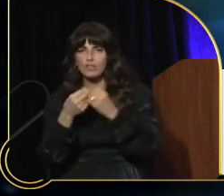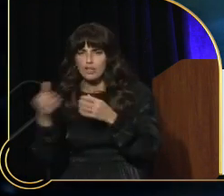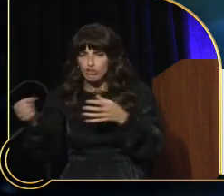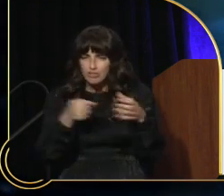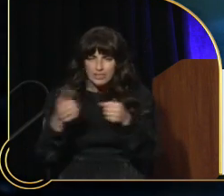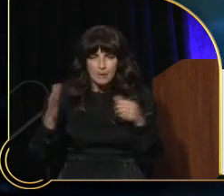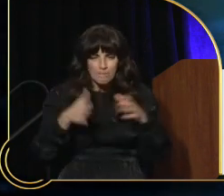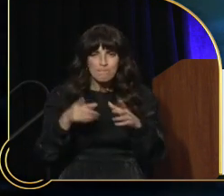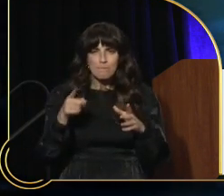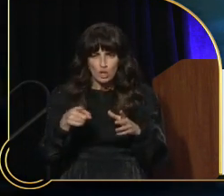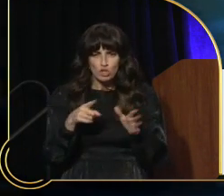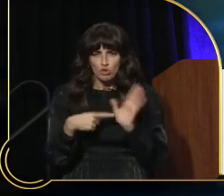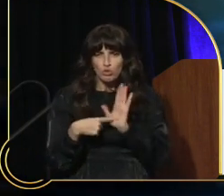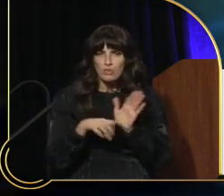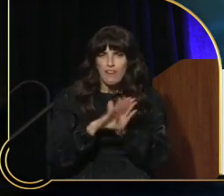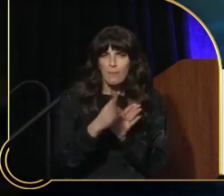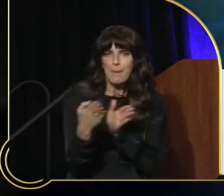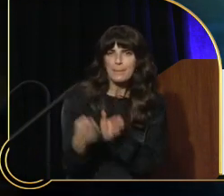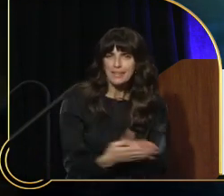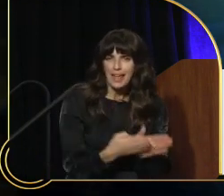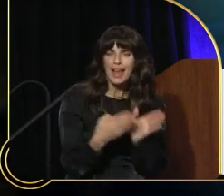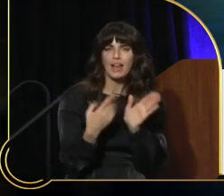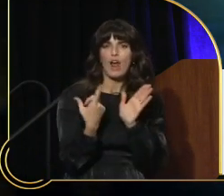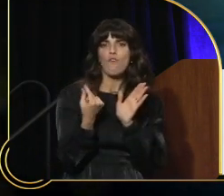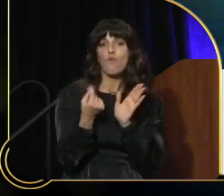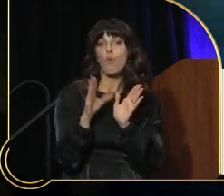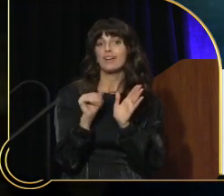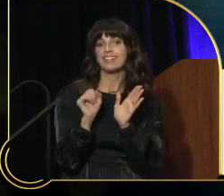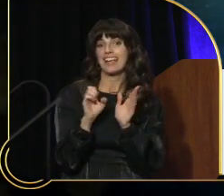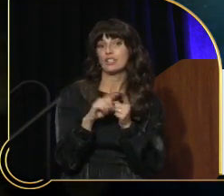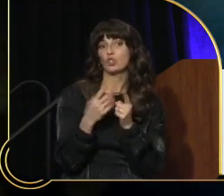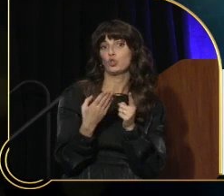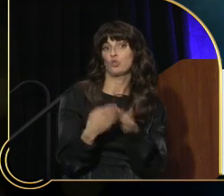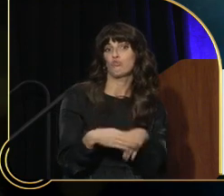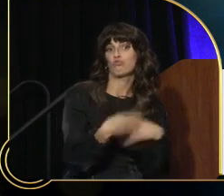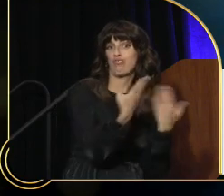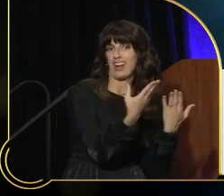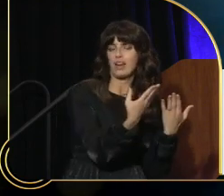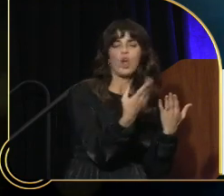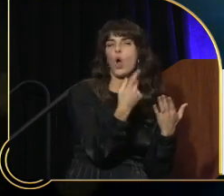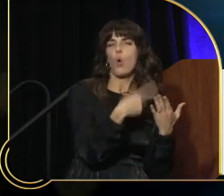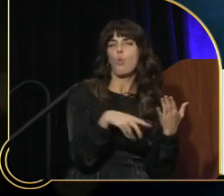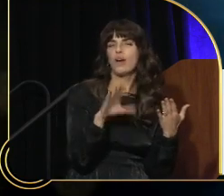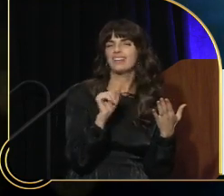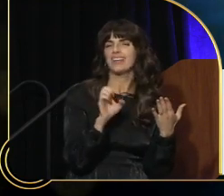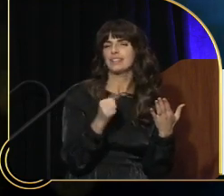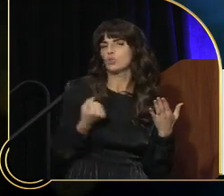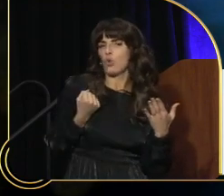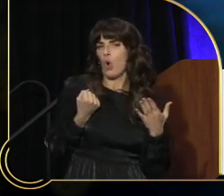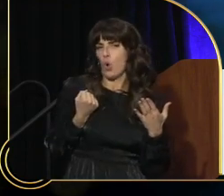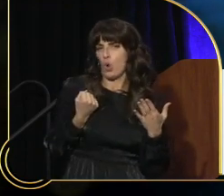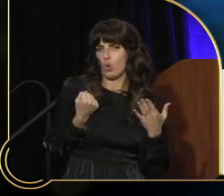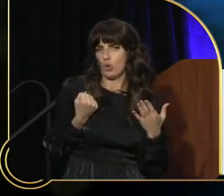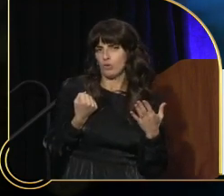plan for what cases to bring, what cases not to bring, those were fun